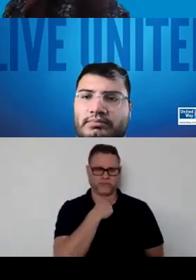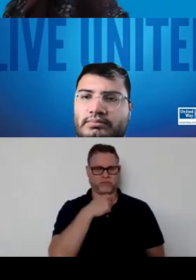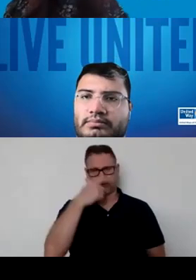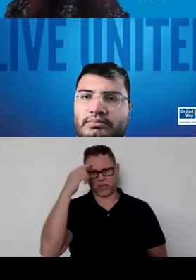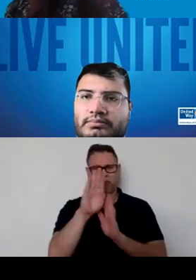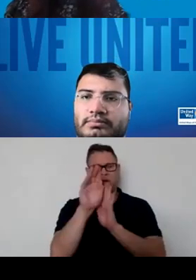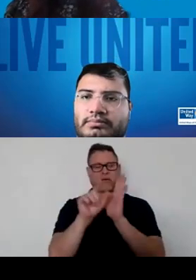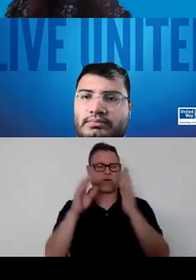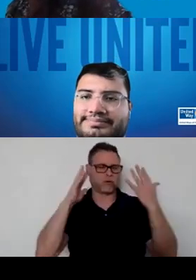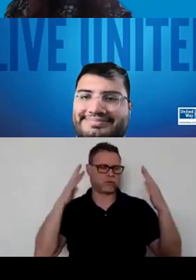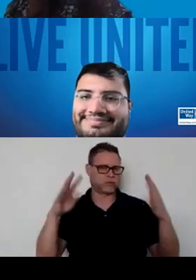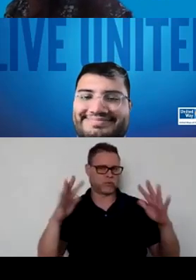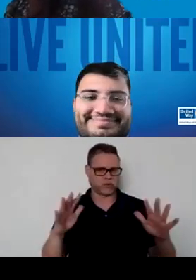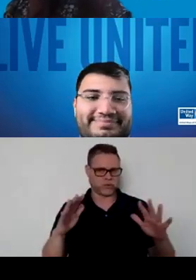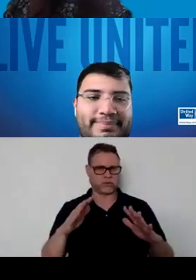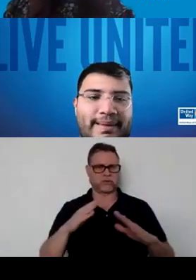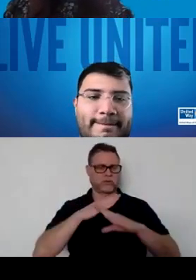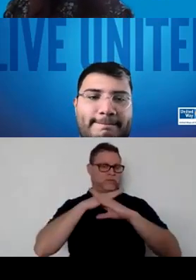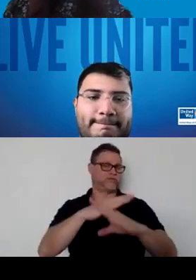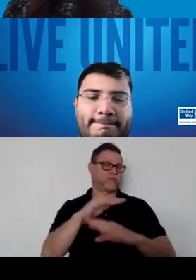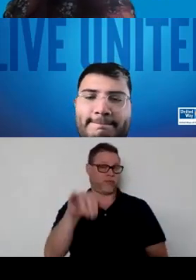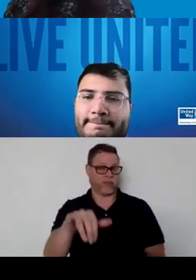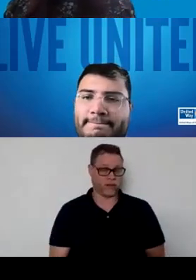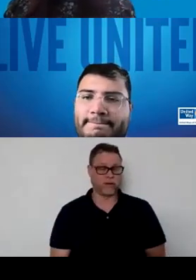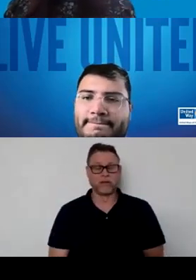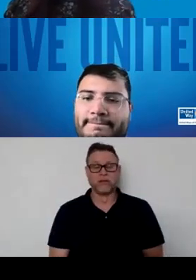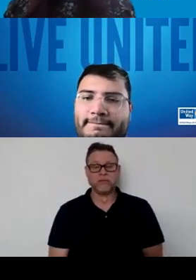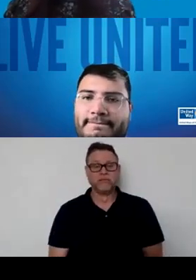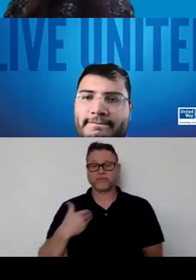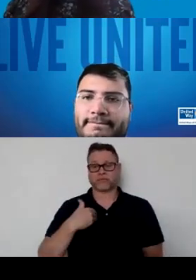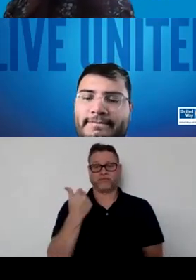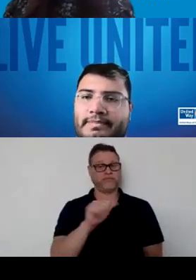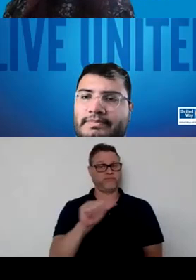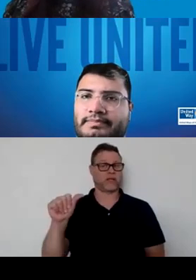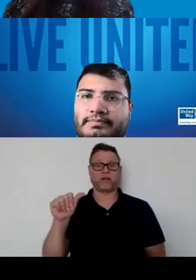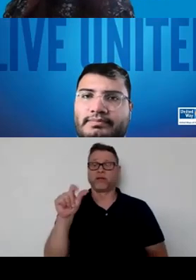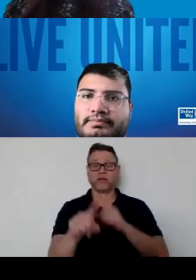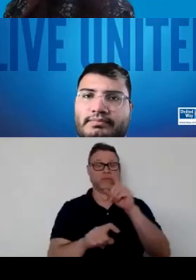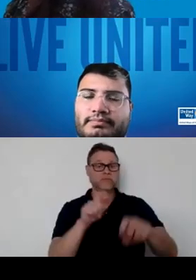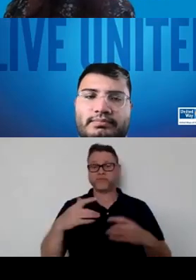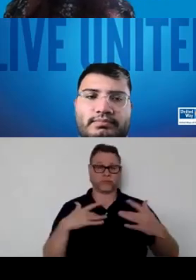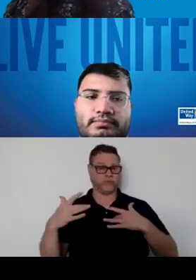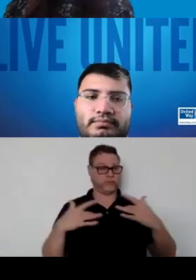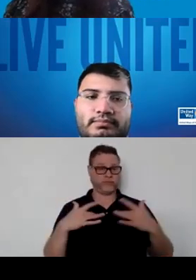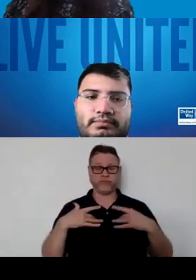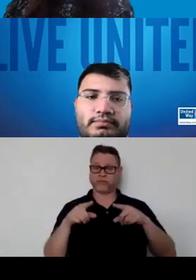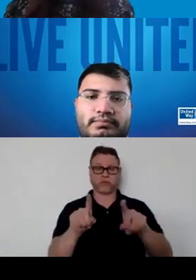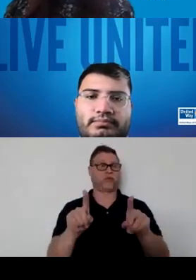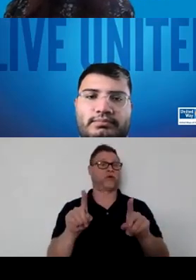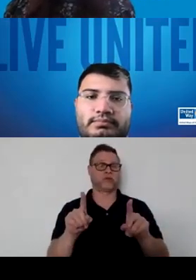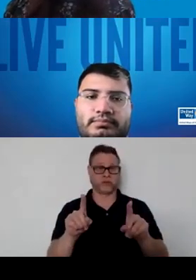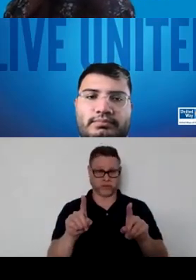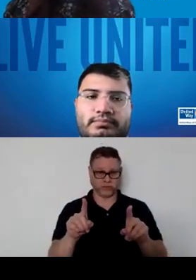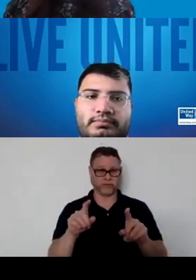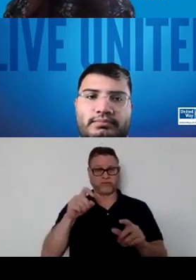background noise. We want to eliminate that. If you have any questions, concerns during the webinar or need technical